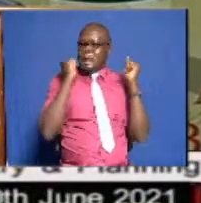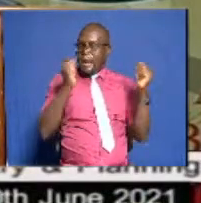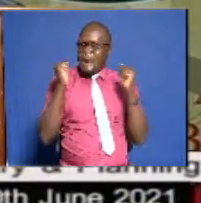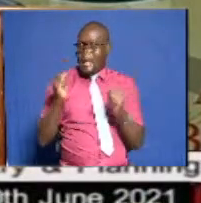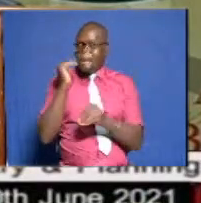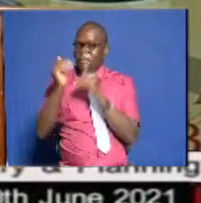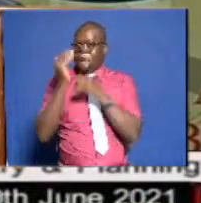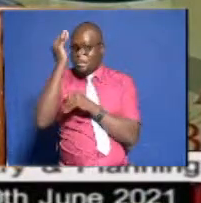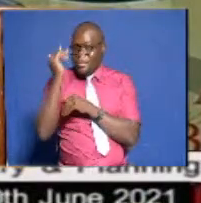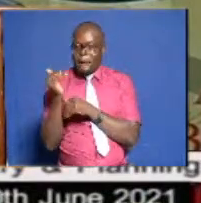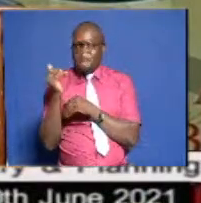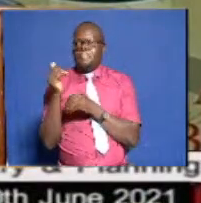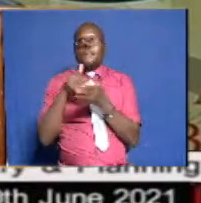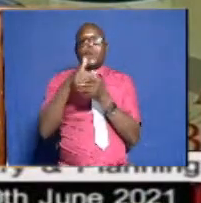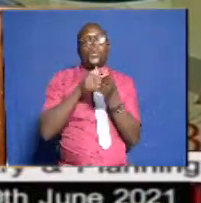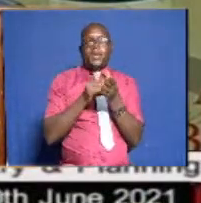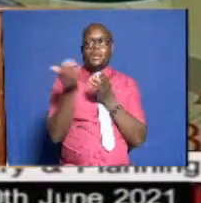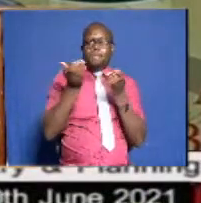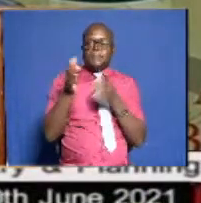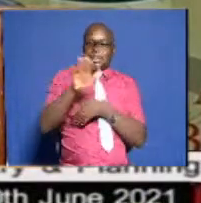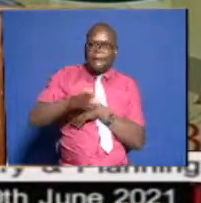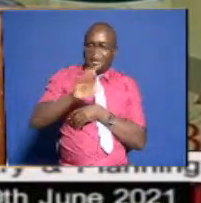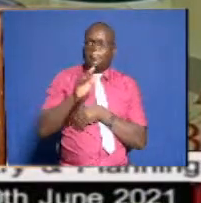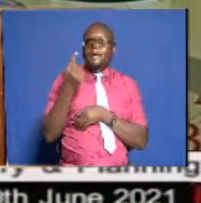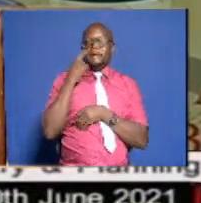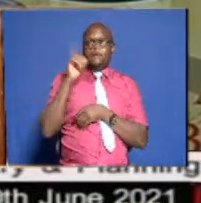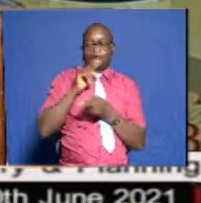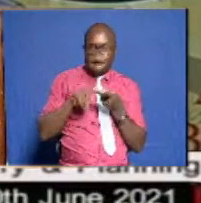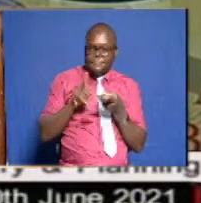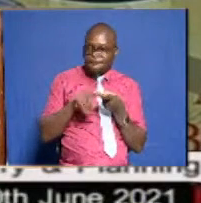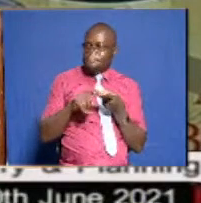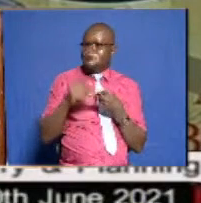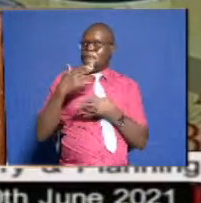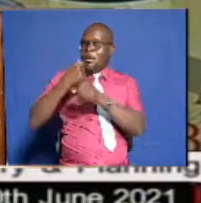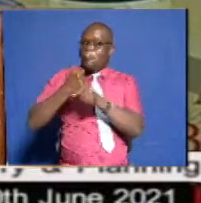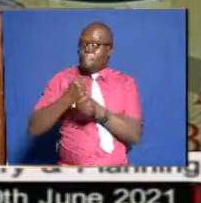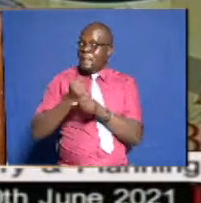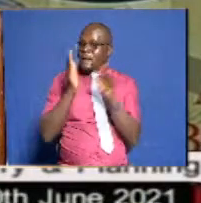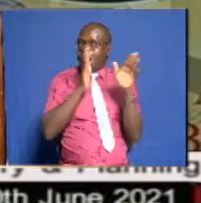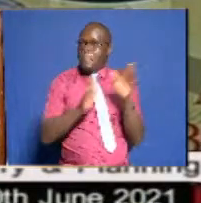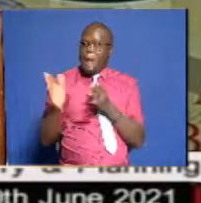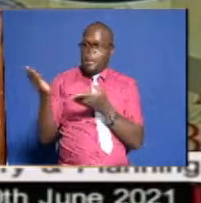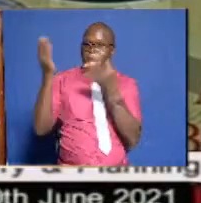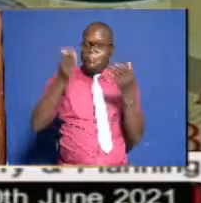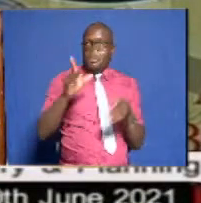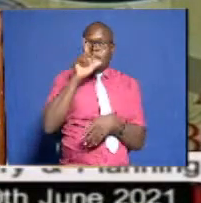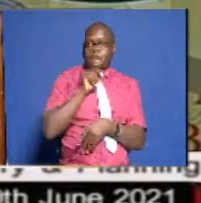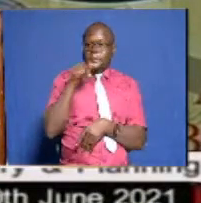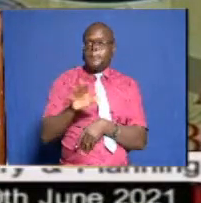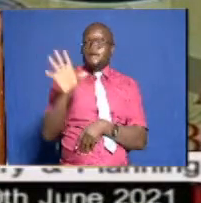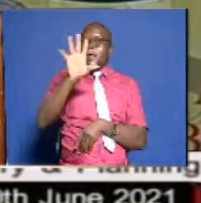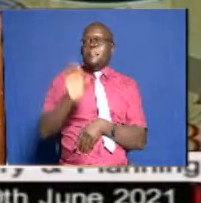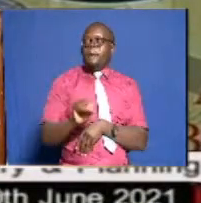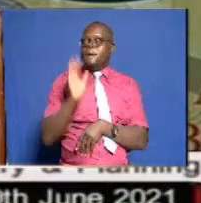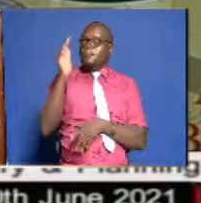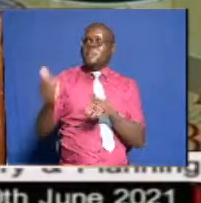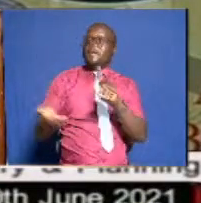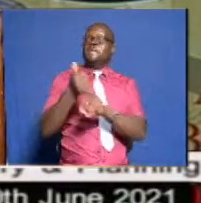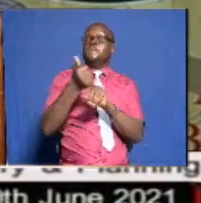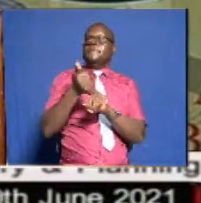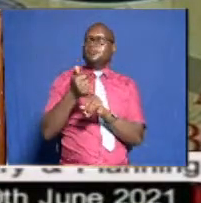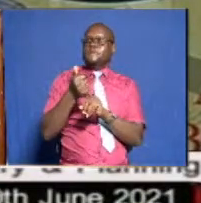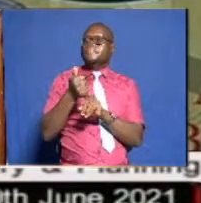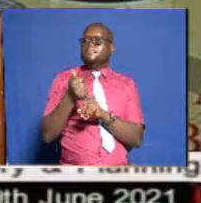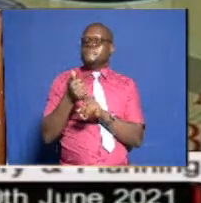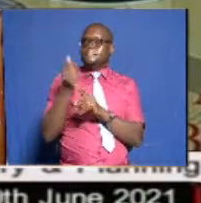the prevailing weak business environment. I am confident that the plans I have laid in this budget will be realized to achieve